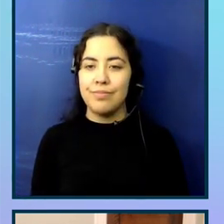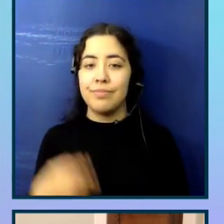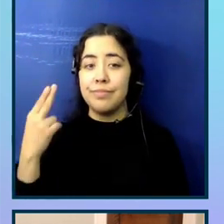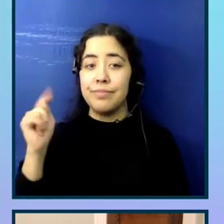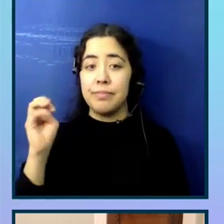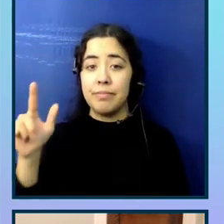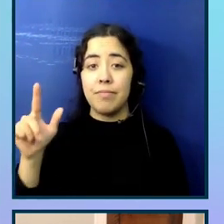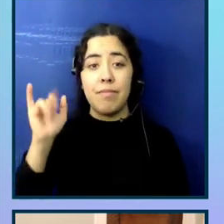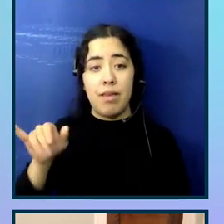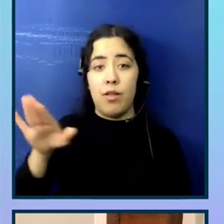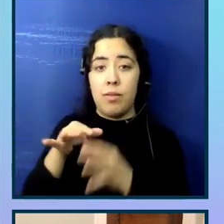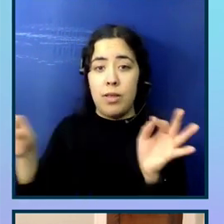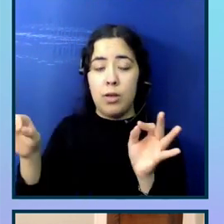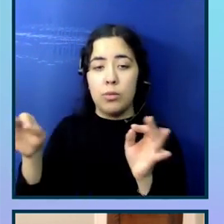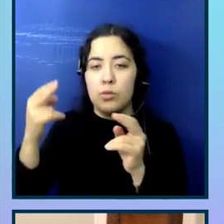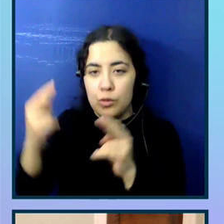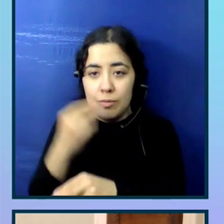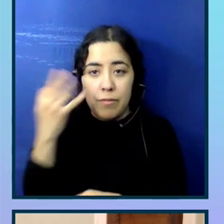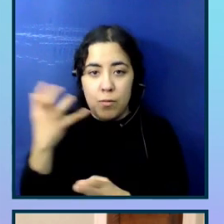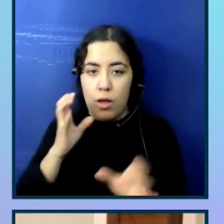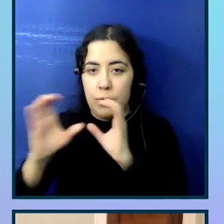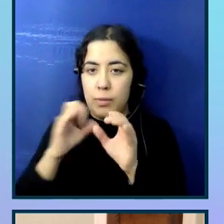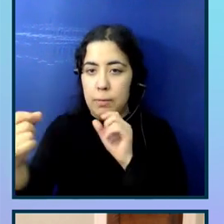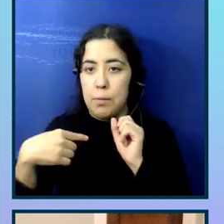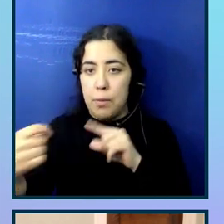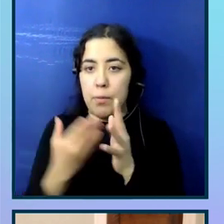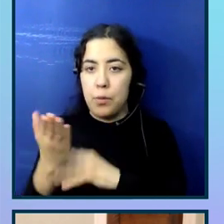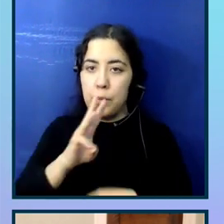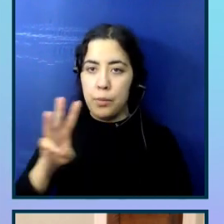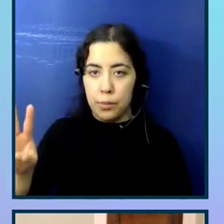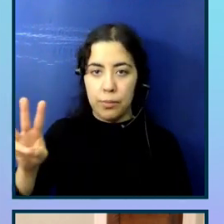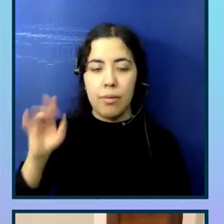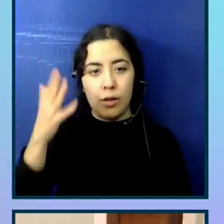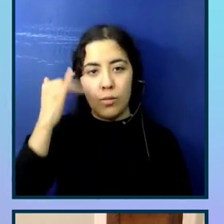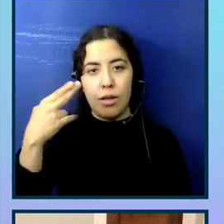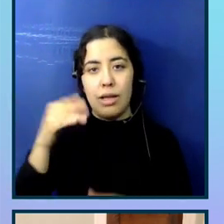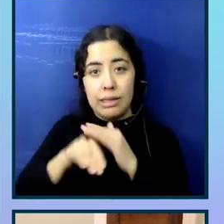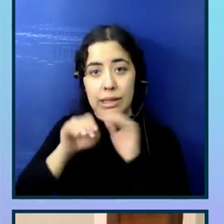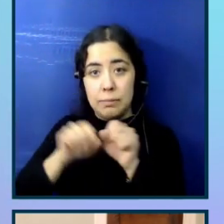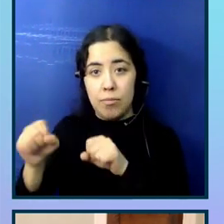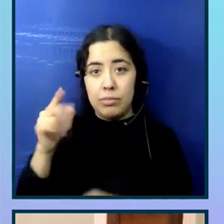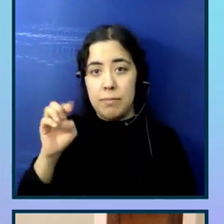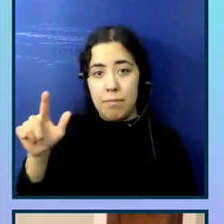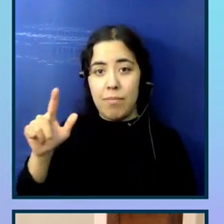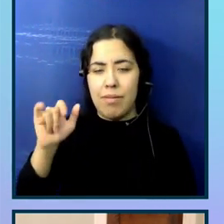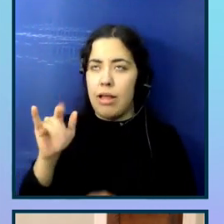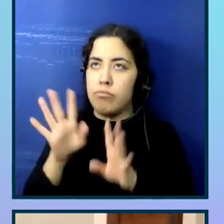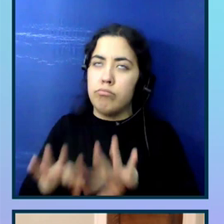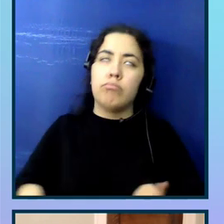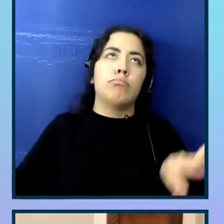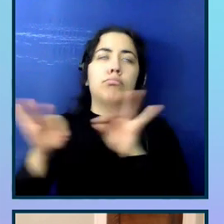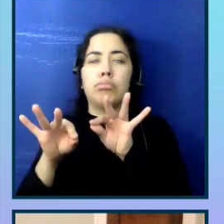HTML is the language you use if you do want to communicate on the web, which is why accessible HTML is so